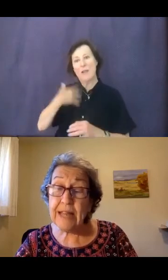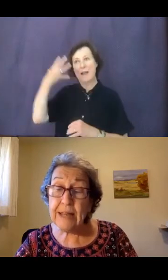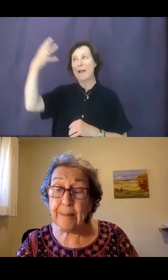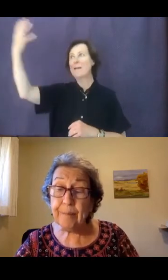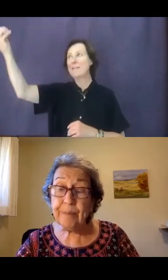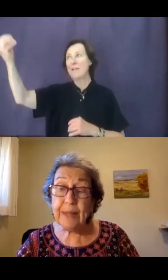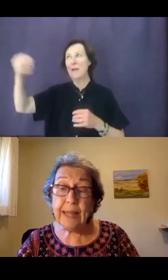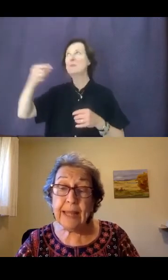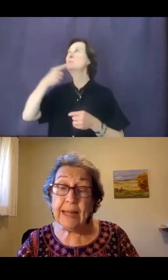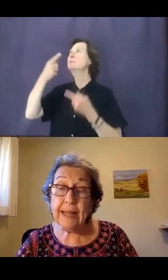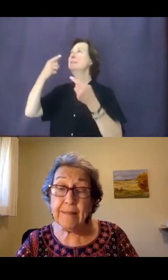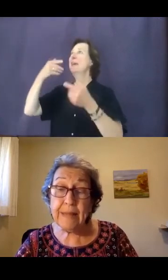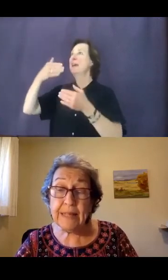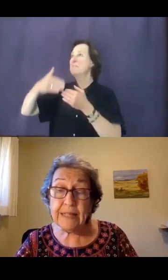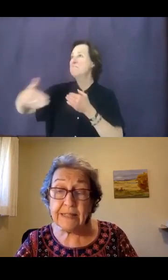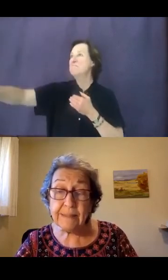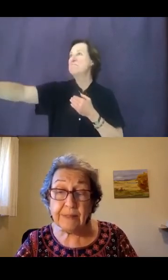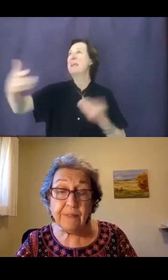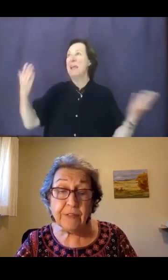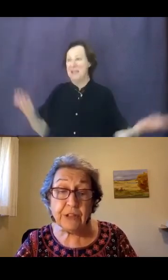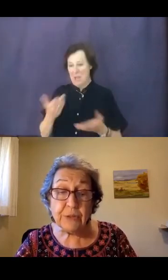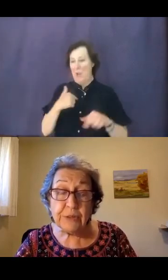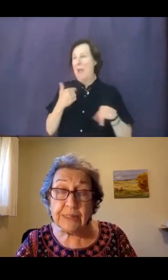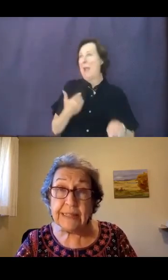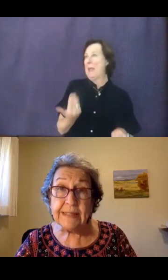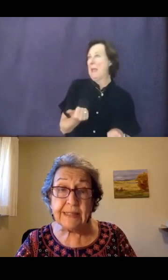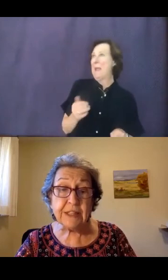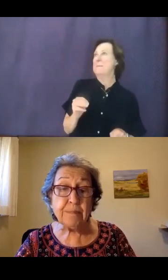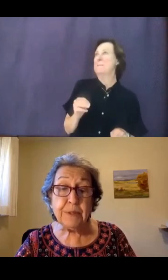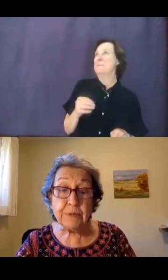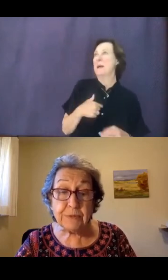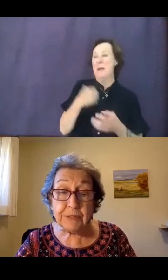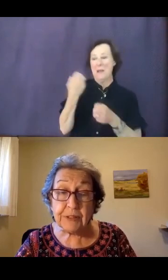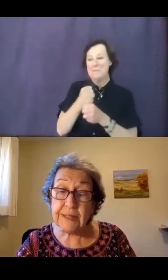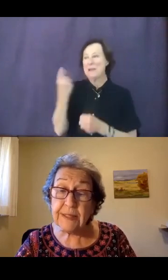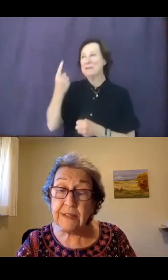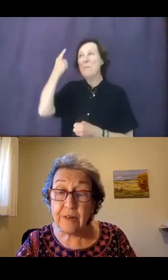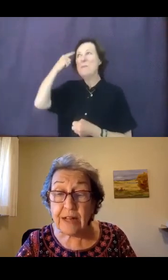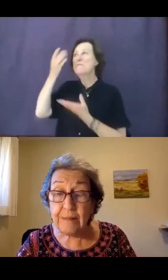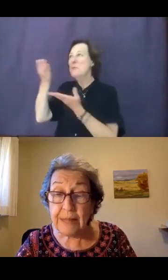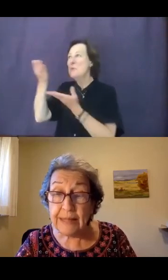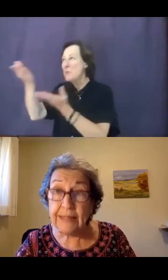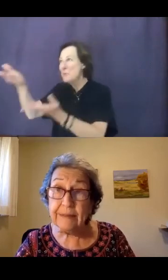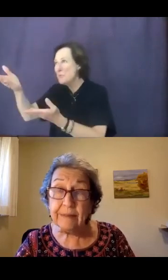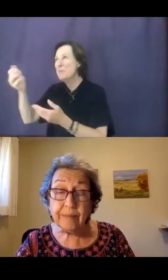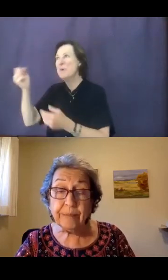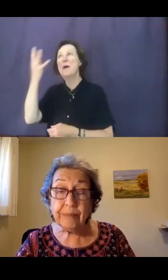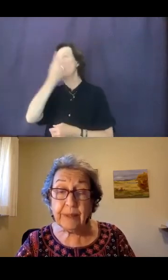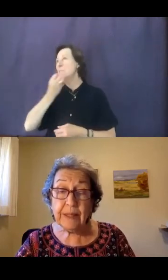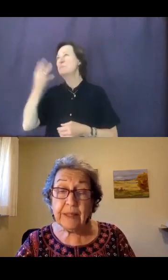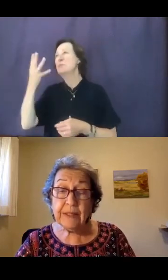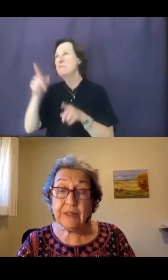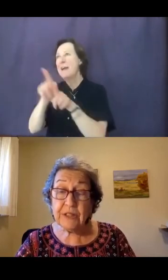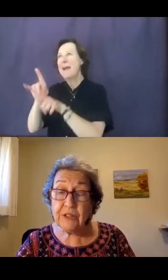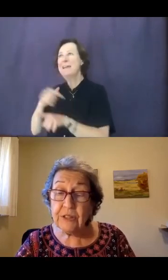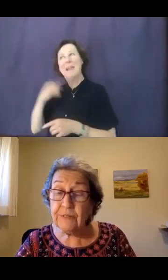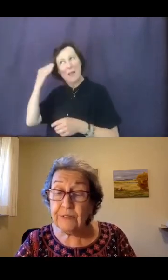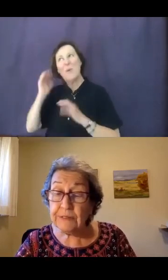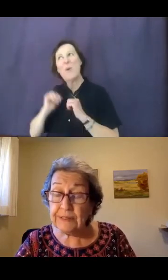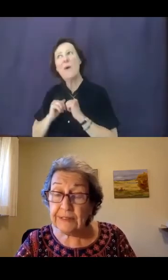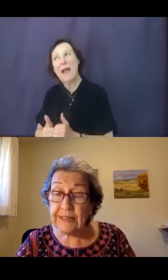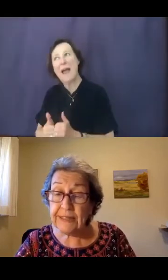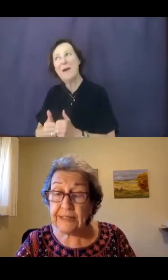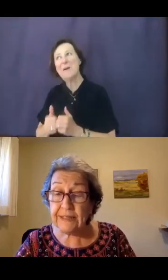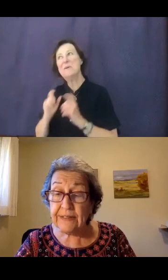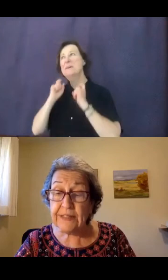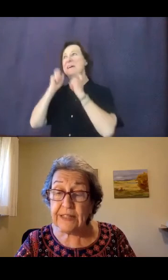I am, and I am making something for you that is as beautiful as I know how to make it, just to give you a